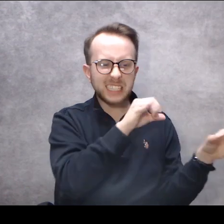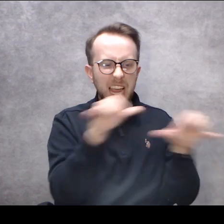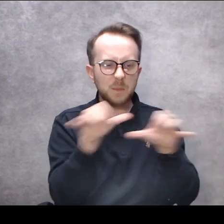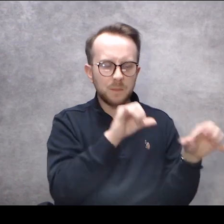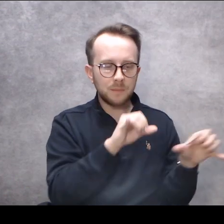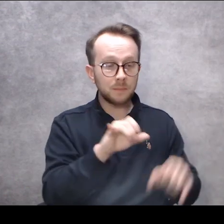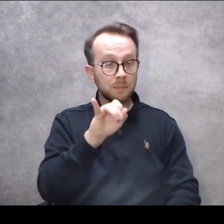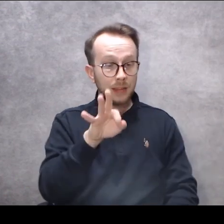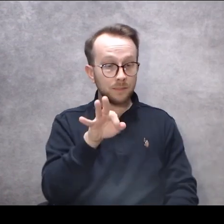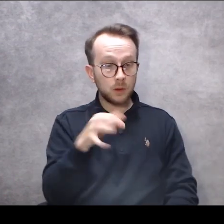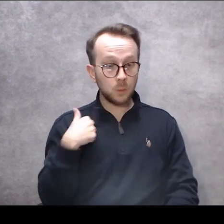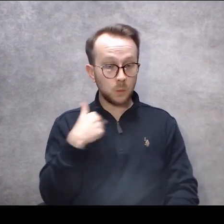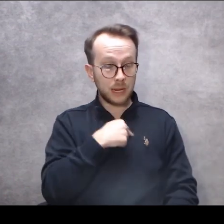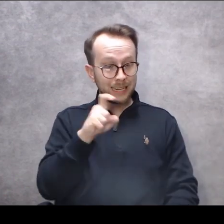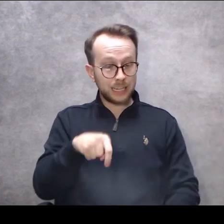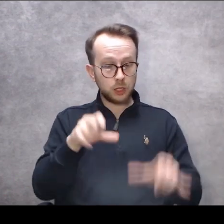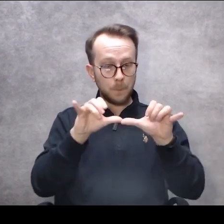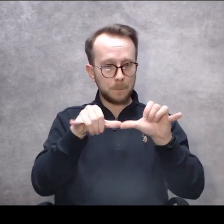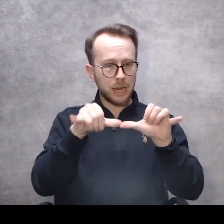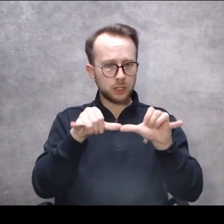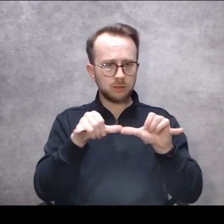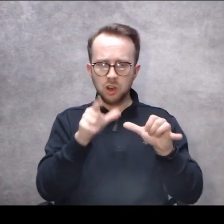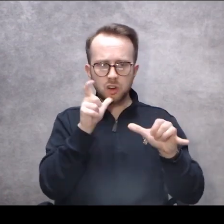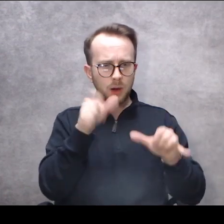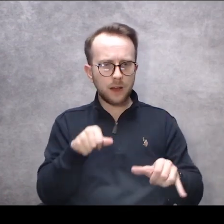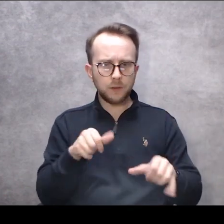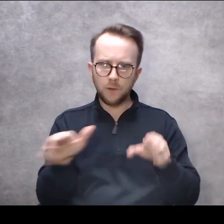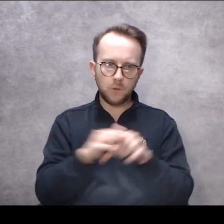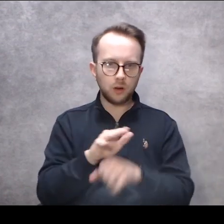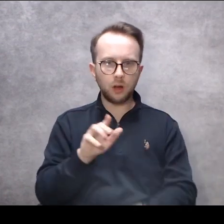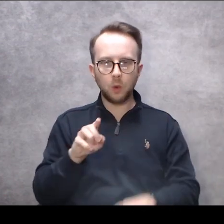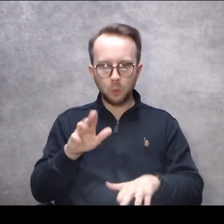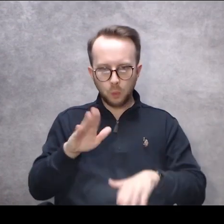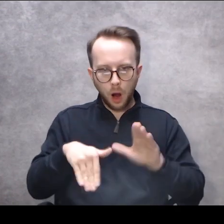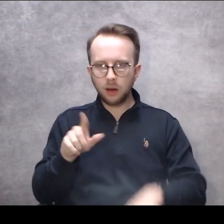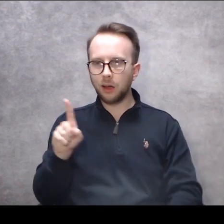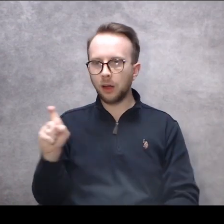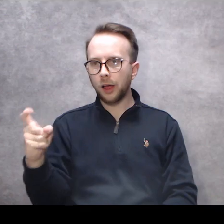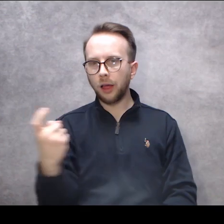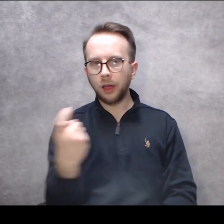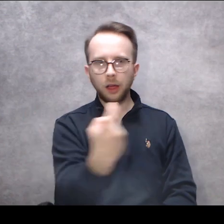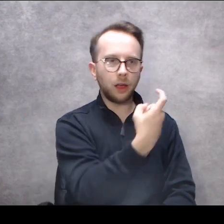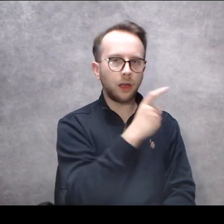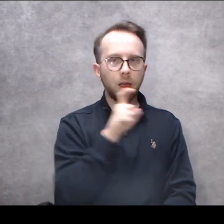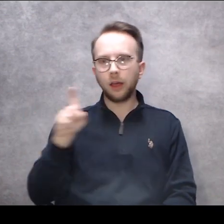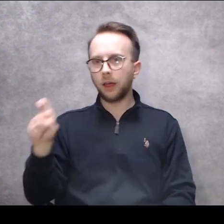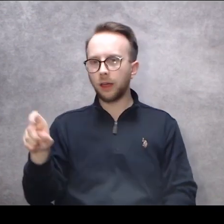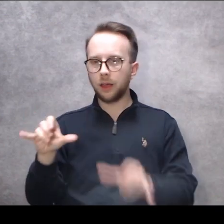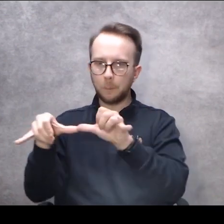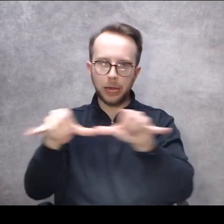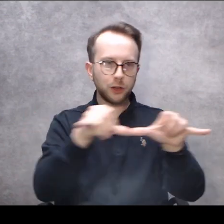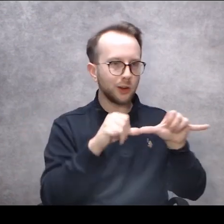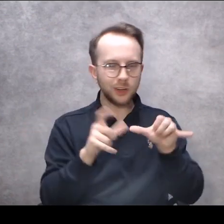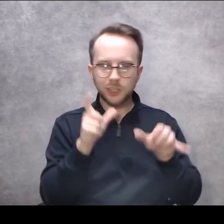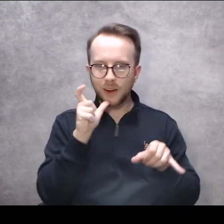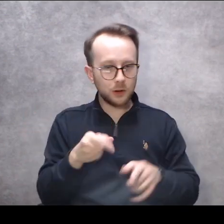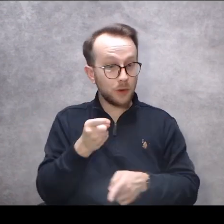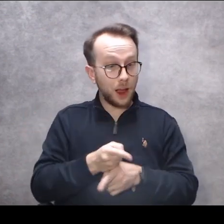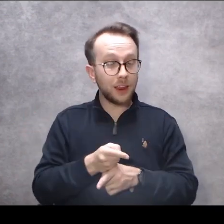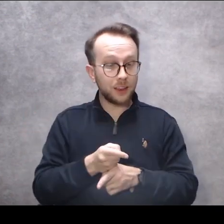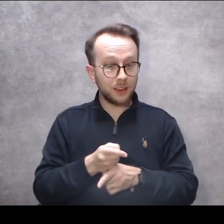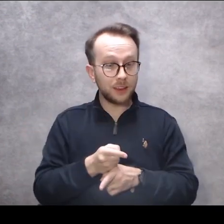the garden, we don't have to walk all the way around our perimeter, right? As long as we